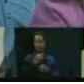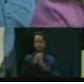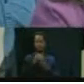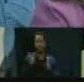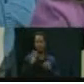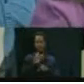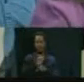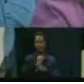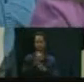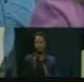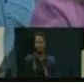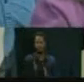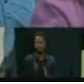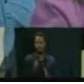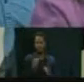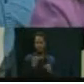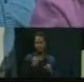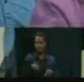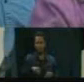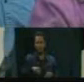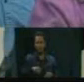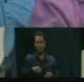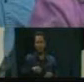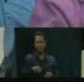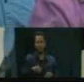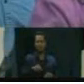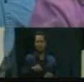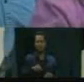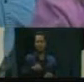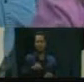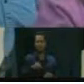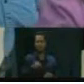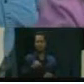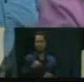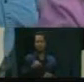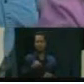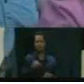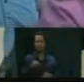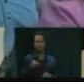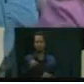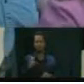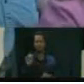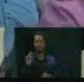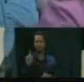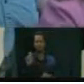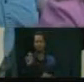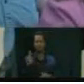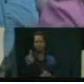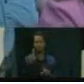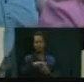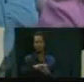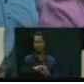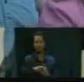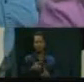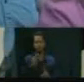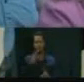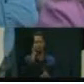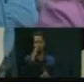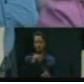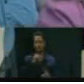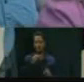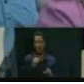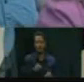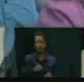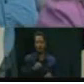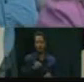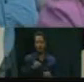a public employee can be the subject of ouster from the office or position and be ineligible for election or